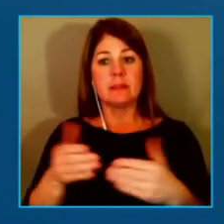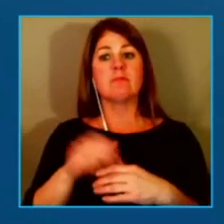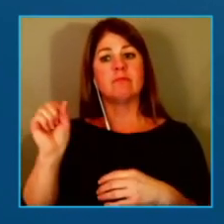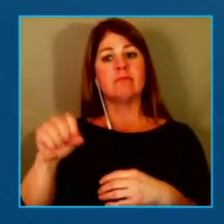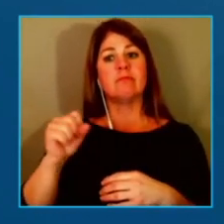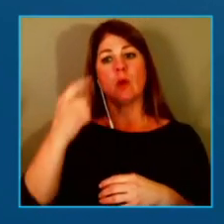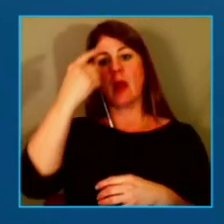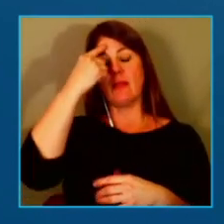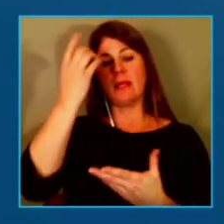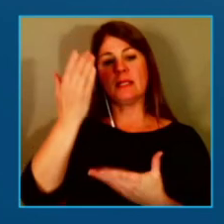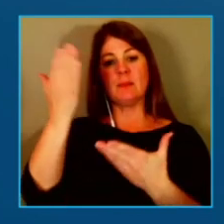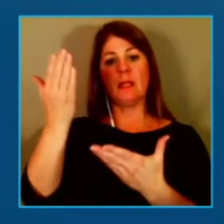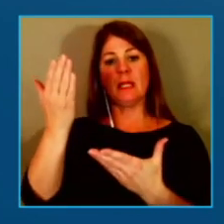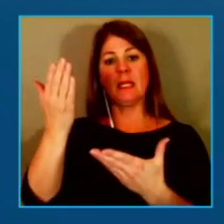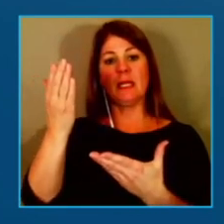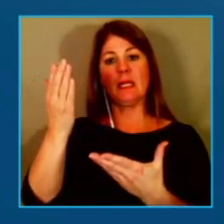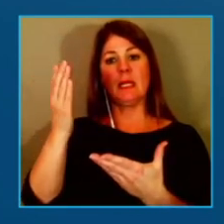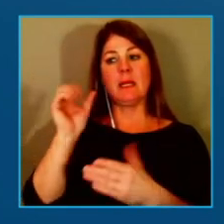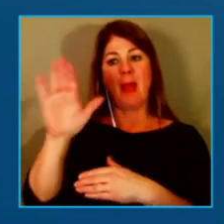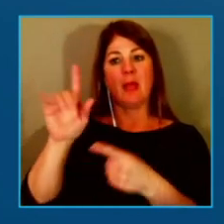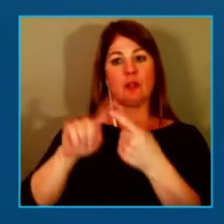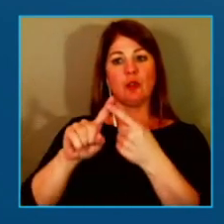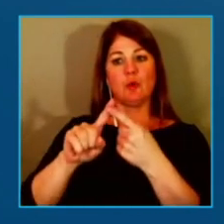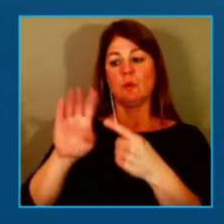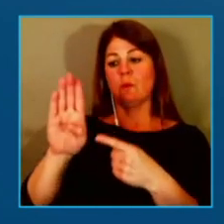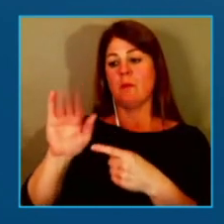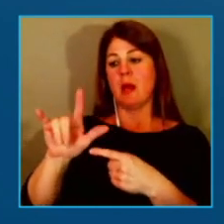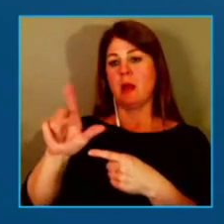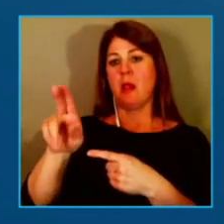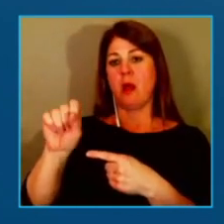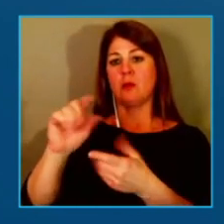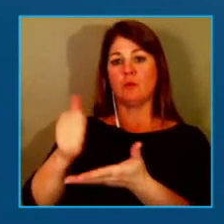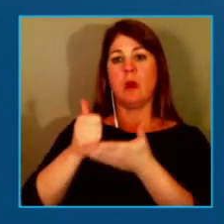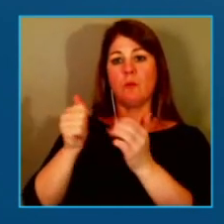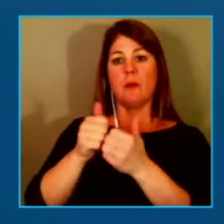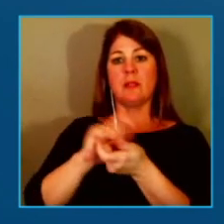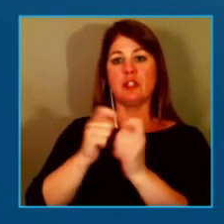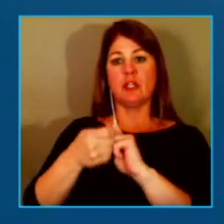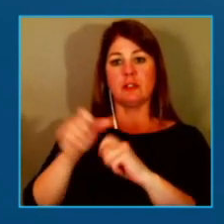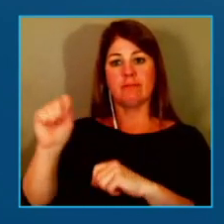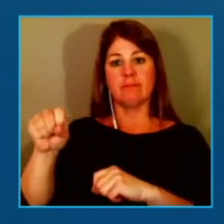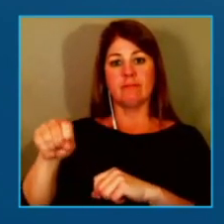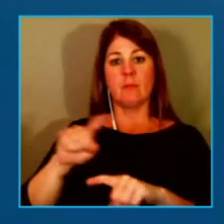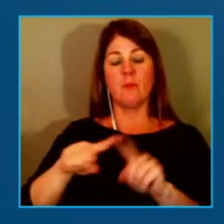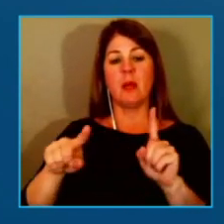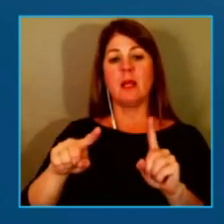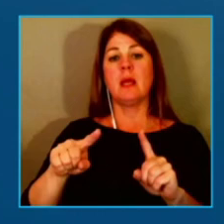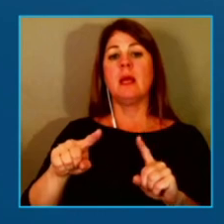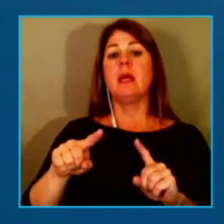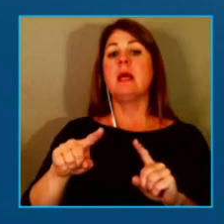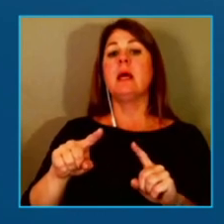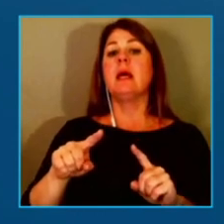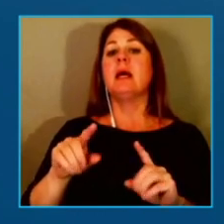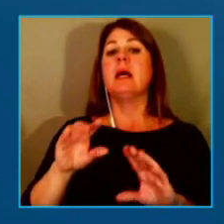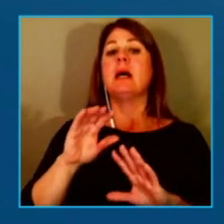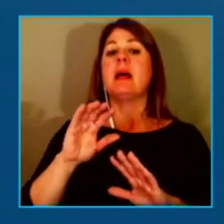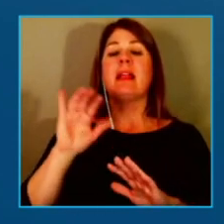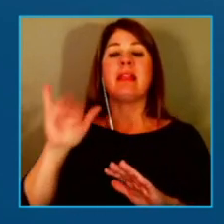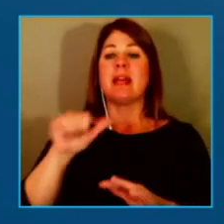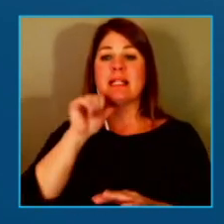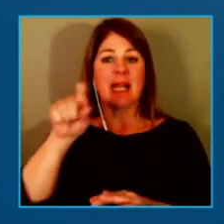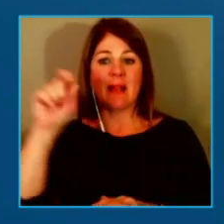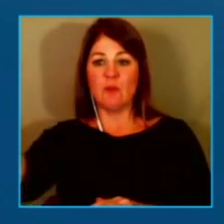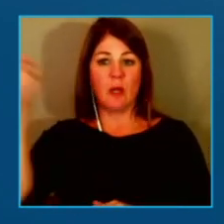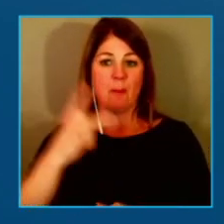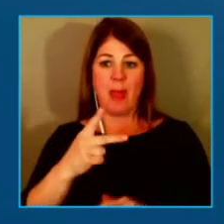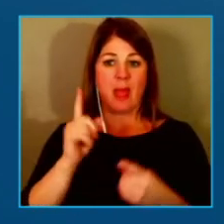submitting all that back to the Bylaws Committee just to have them look at those changes. And I don't think under the memorandum of understanding that any of that needs to come back